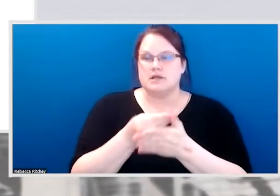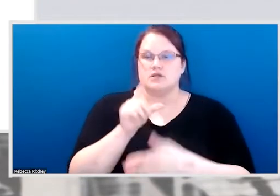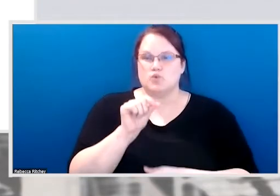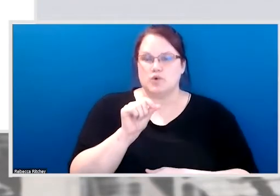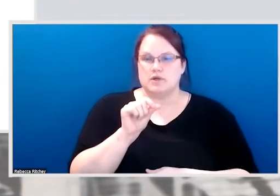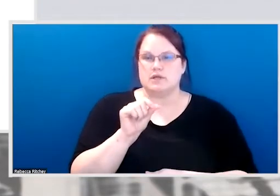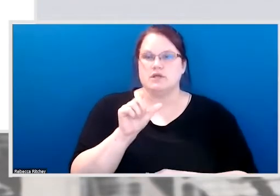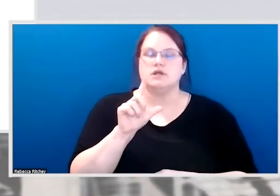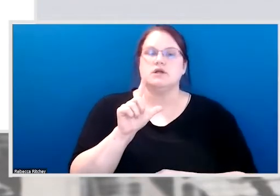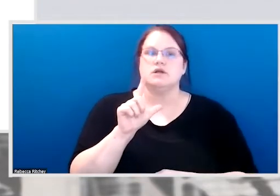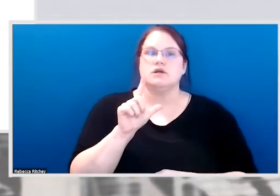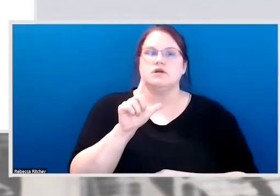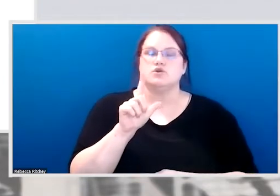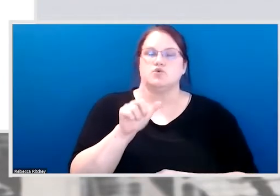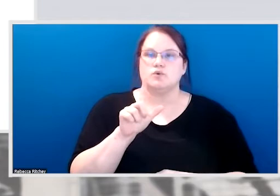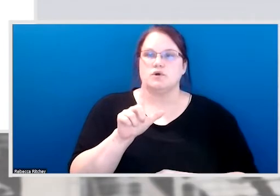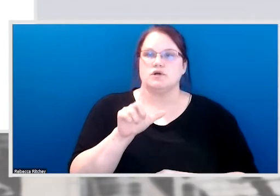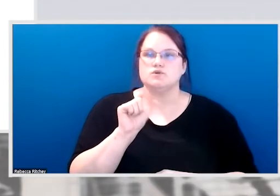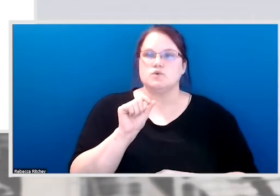2021 CDBG dollars.